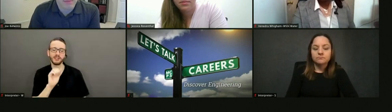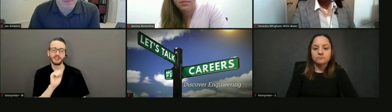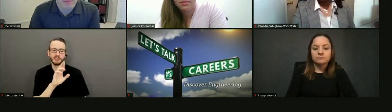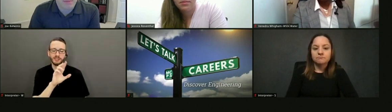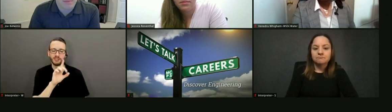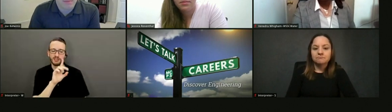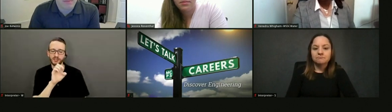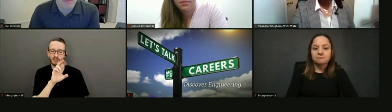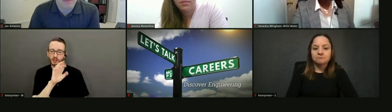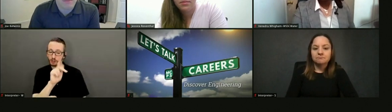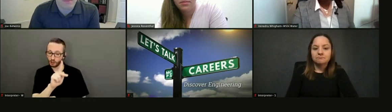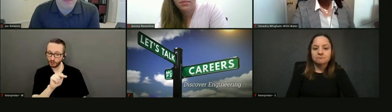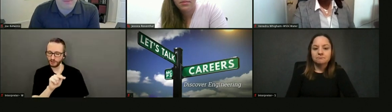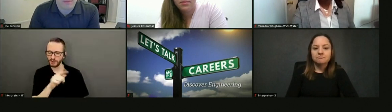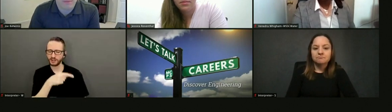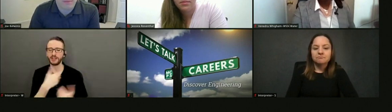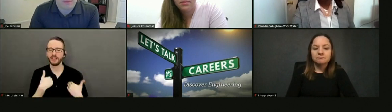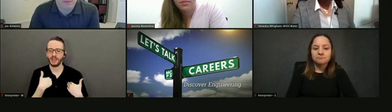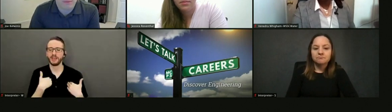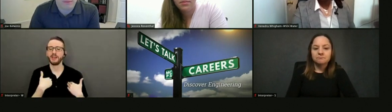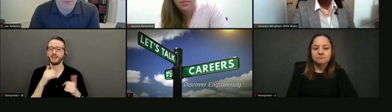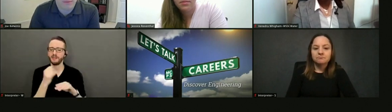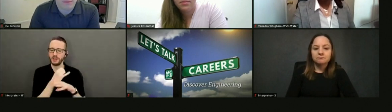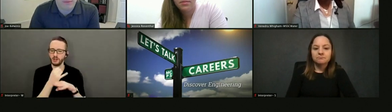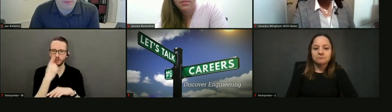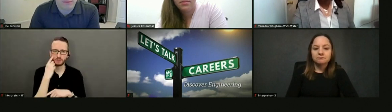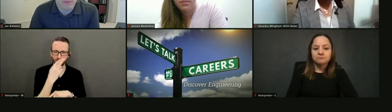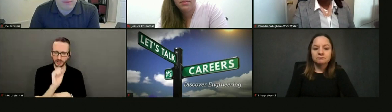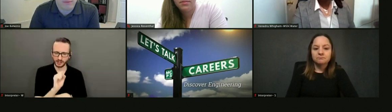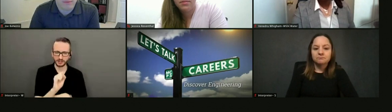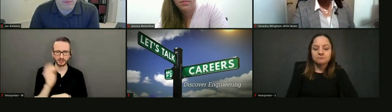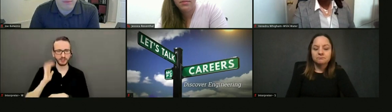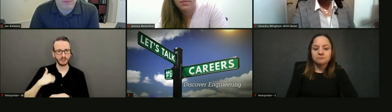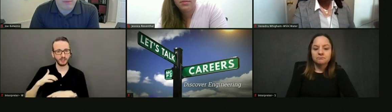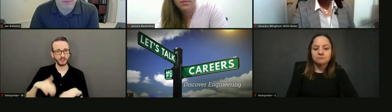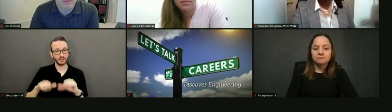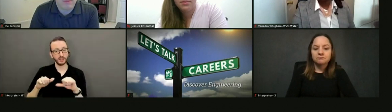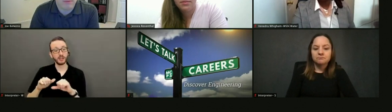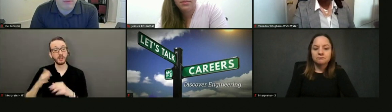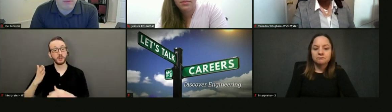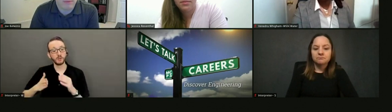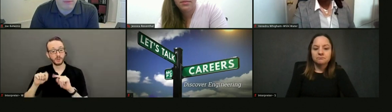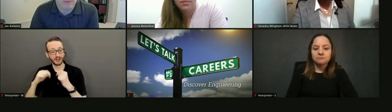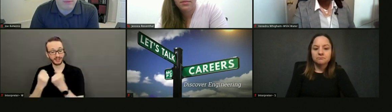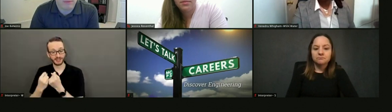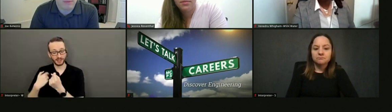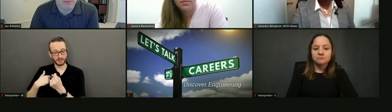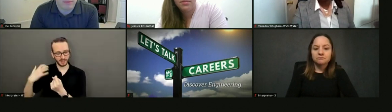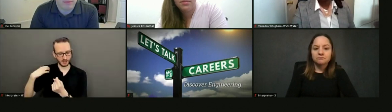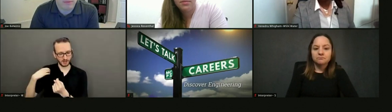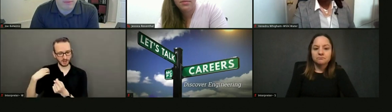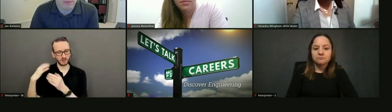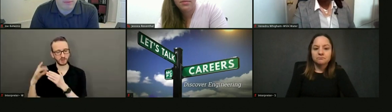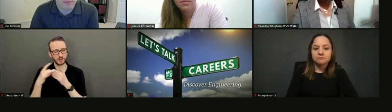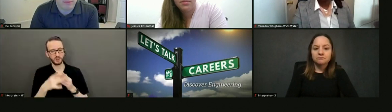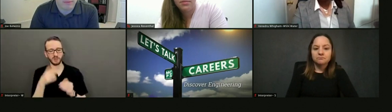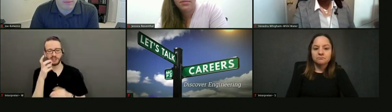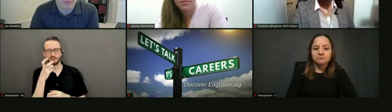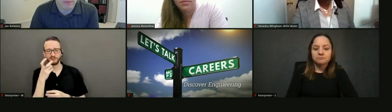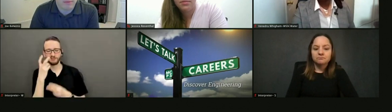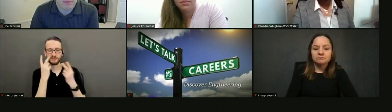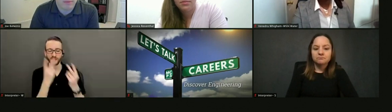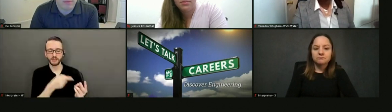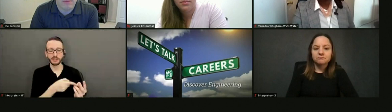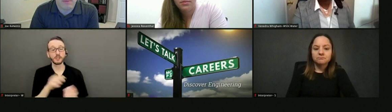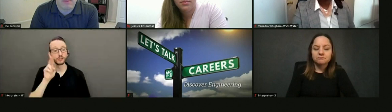has internships for high school students. I took the robotics team. I coached at Carter Rock. So the U.S.